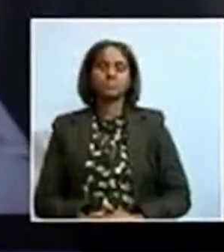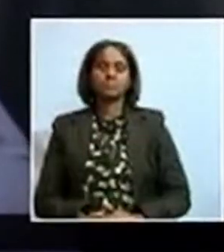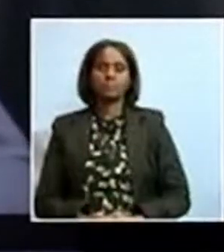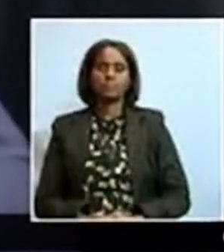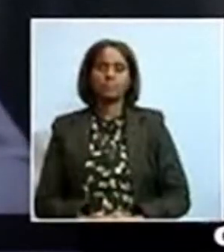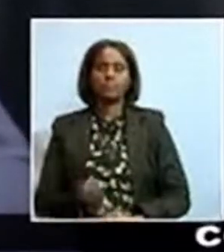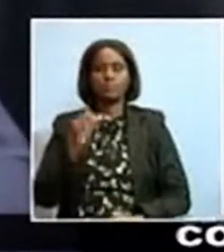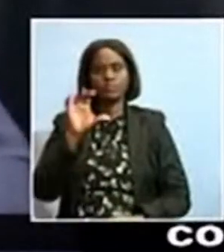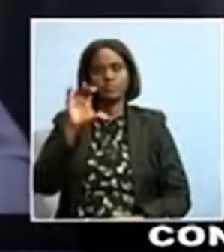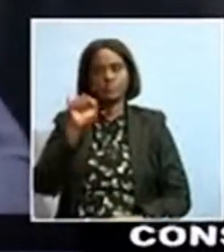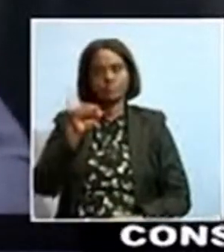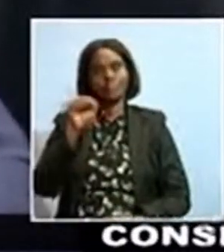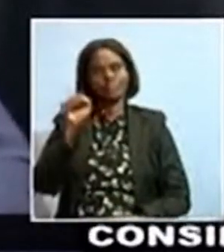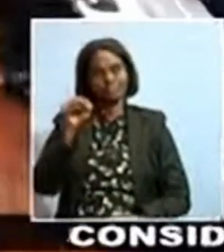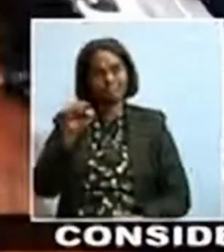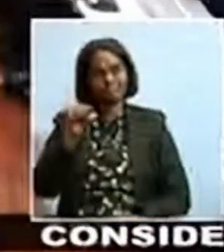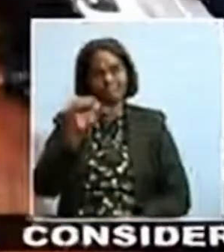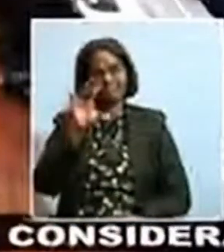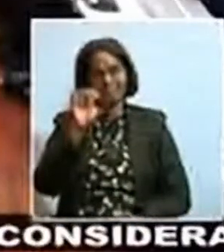Yes, yes.